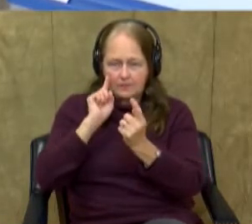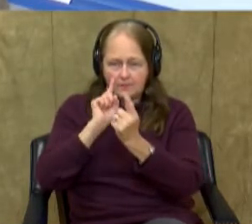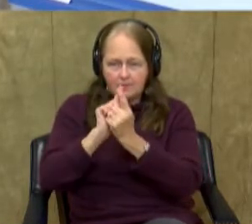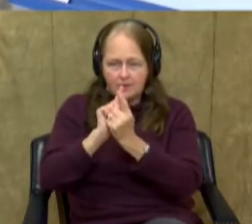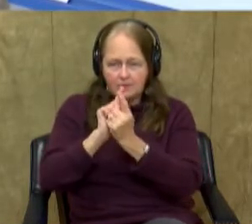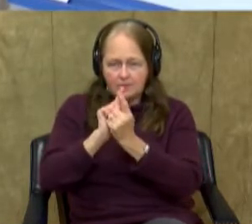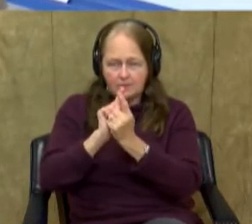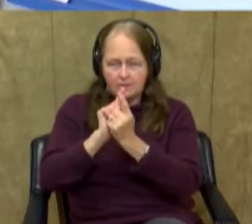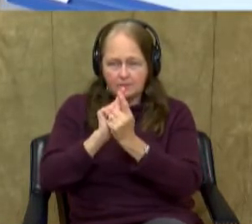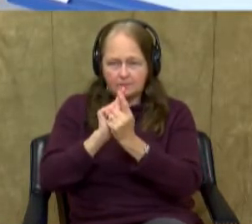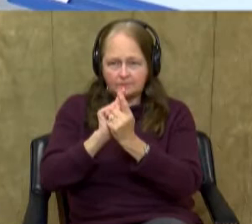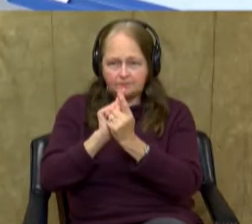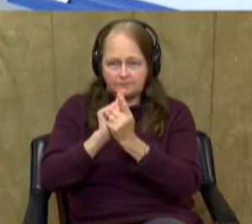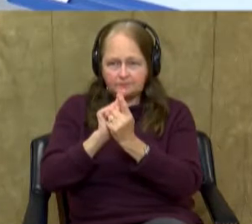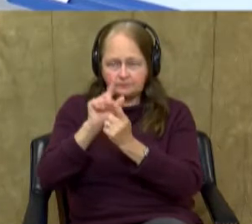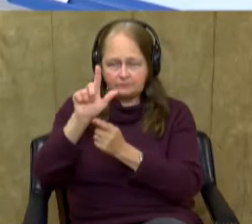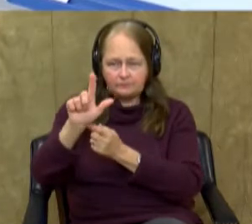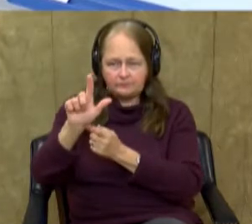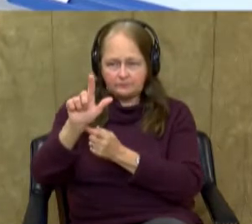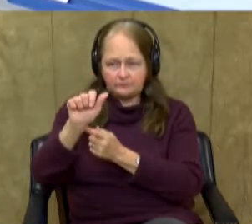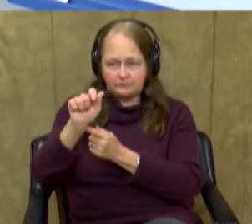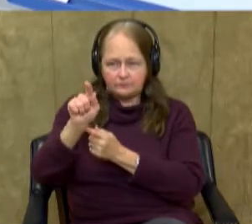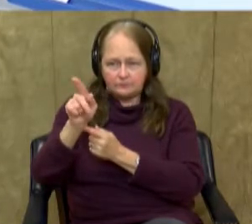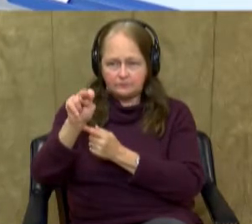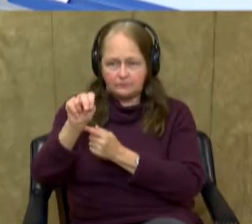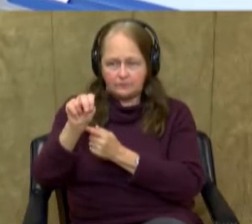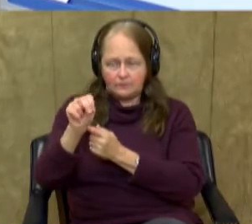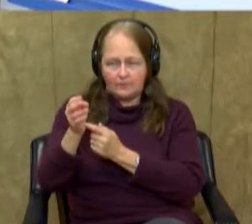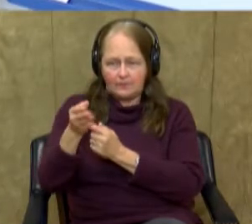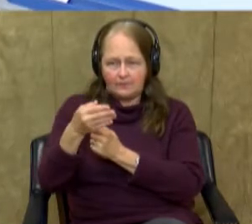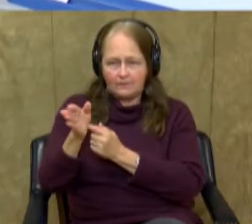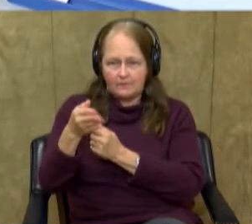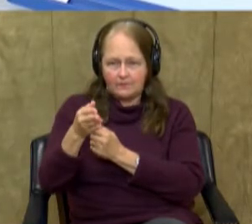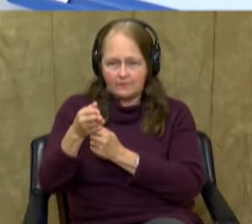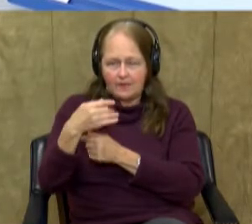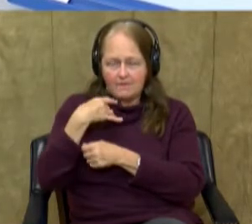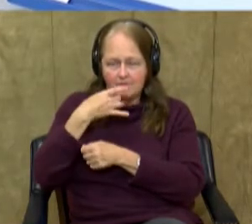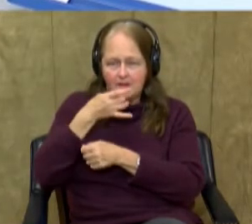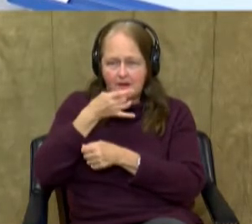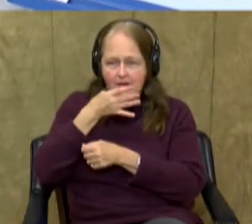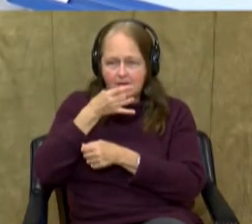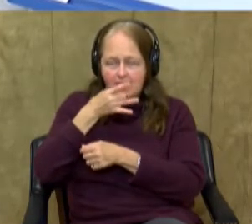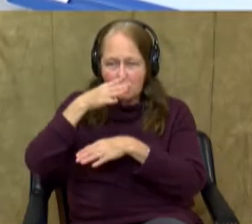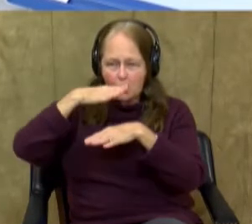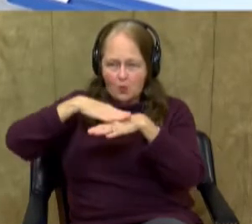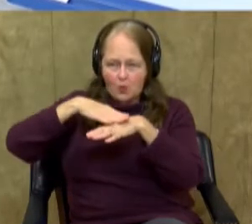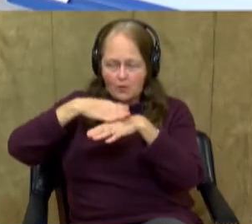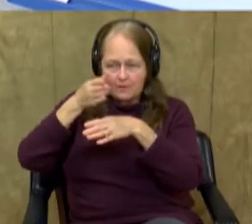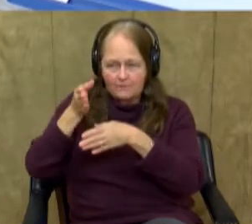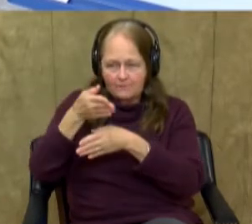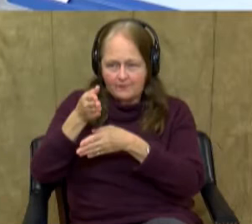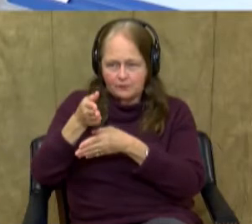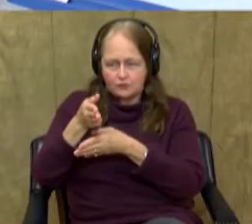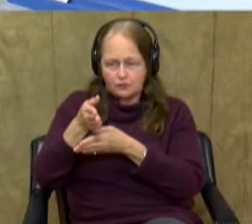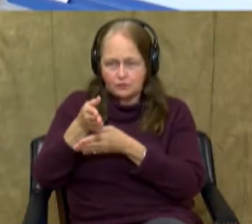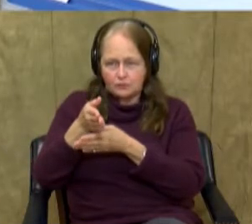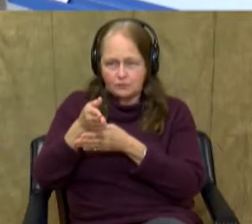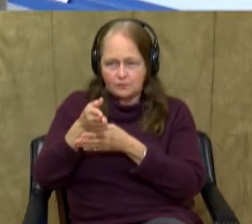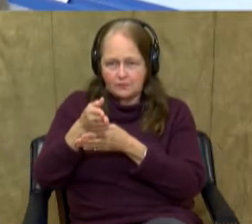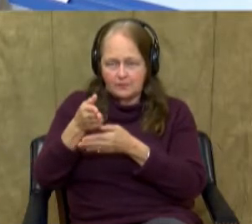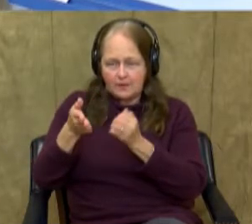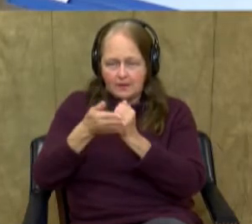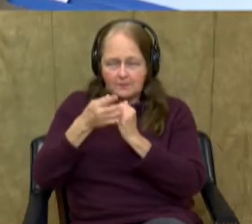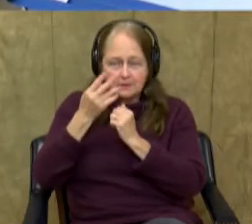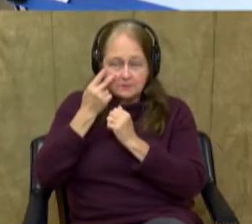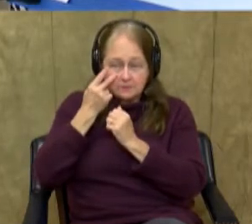met the lanternfish. That was a really cool fish. He had a light in him. I know. I thought that was super cool myself. It helped